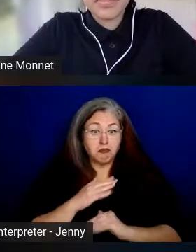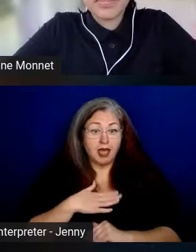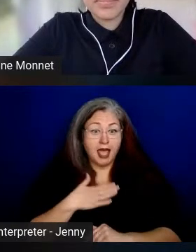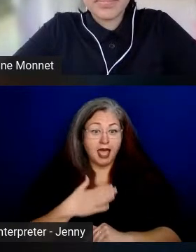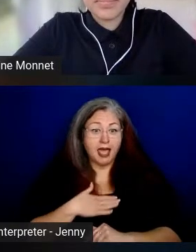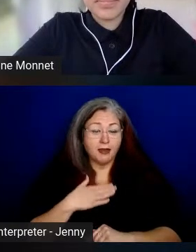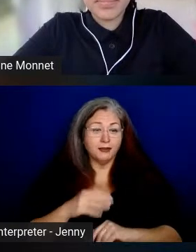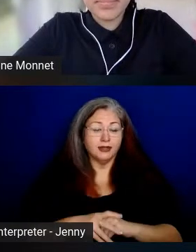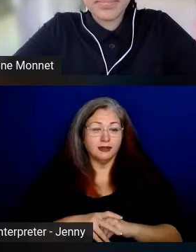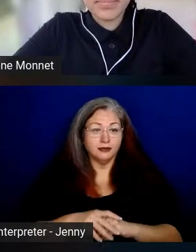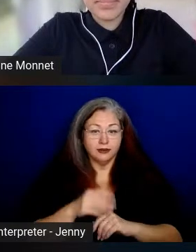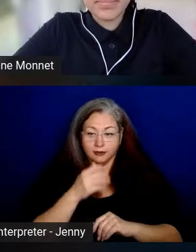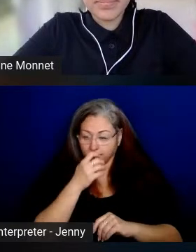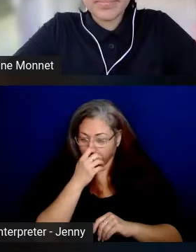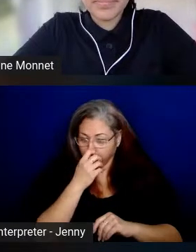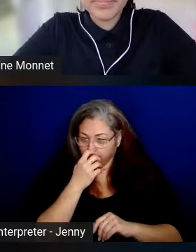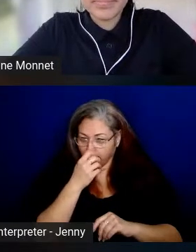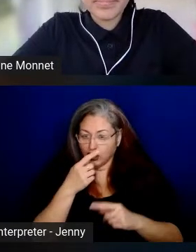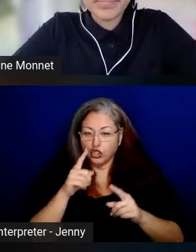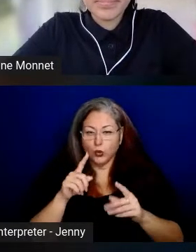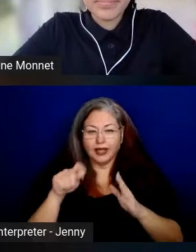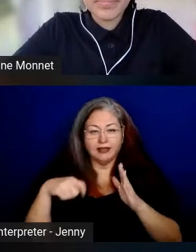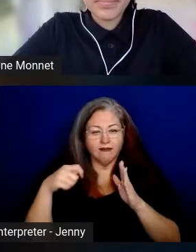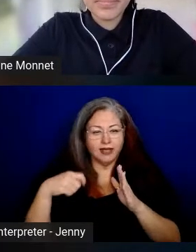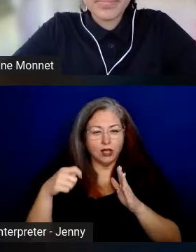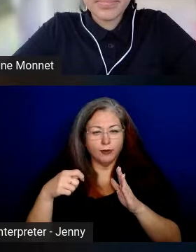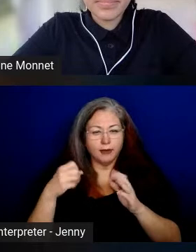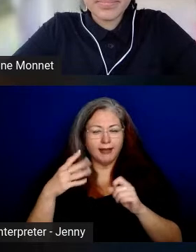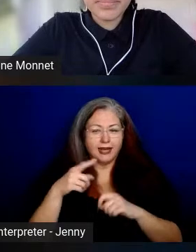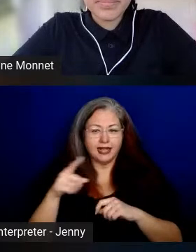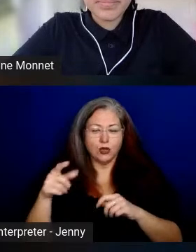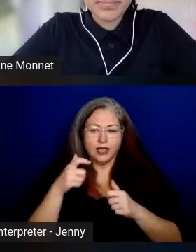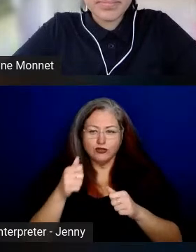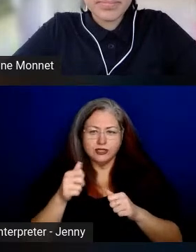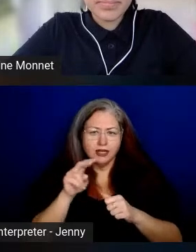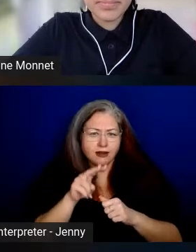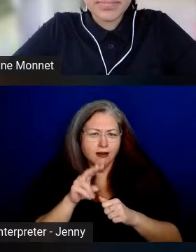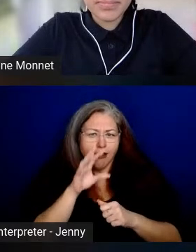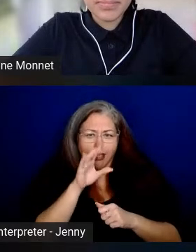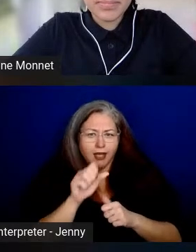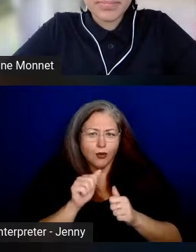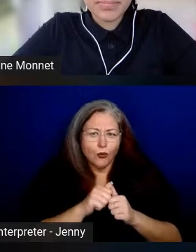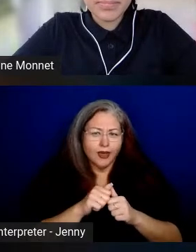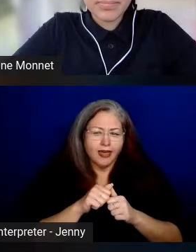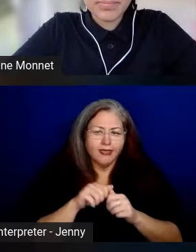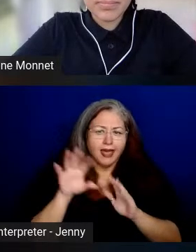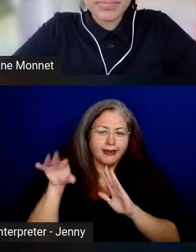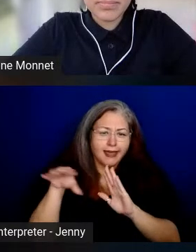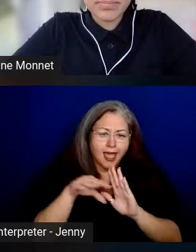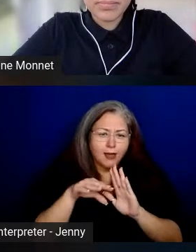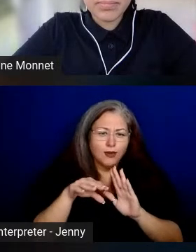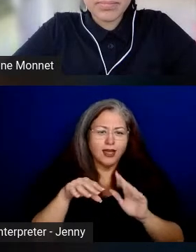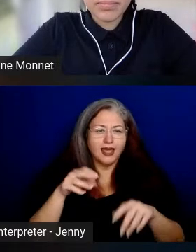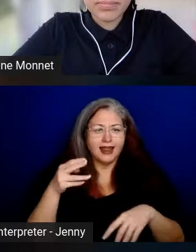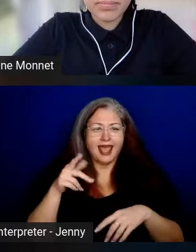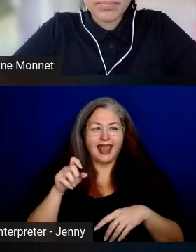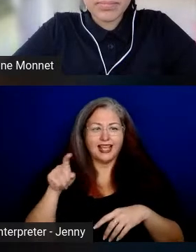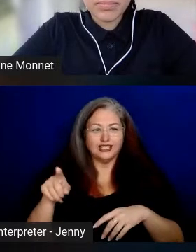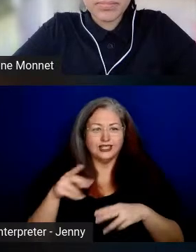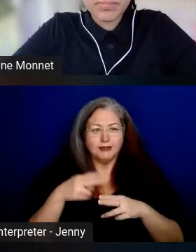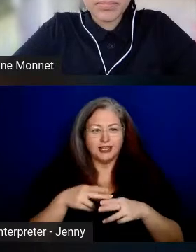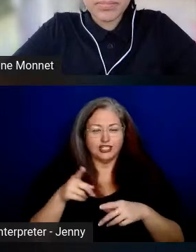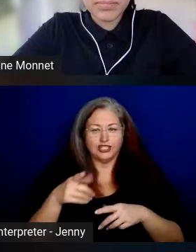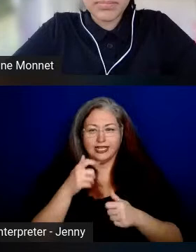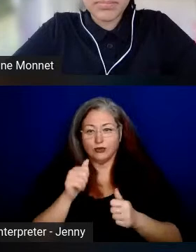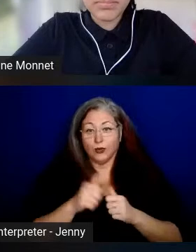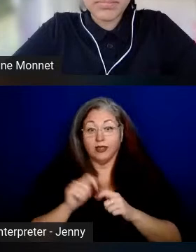while we were shooting, many were very interested in our cameras, and Heli manifested that she was interested in photography